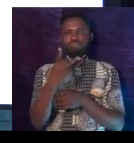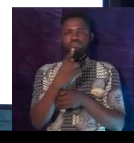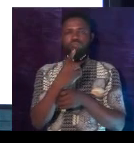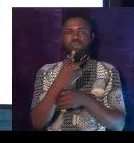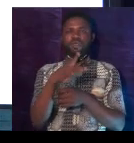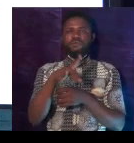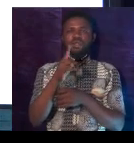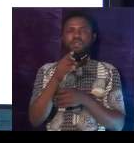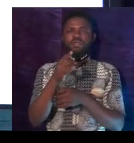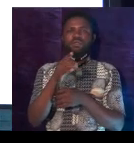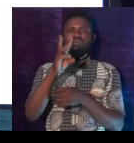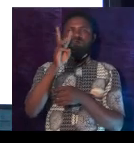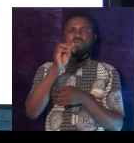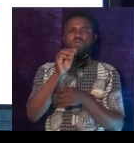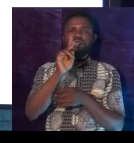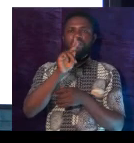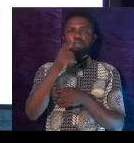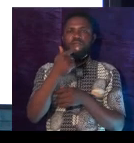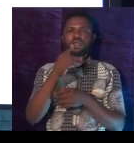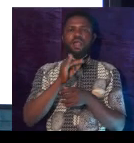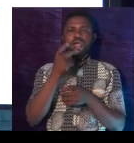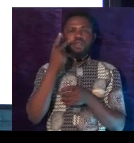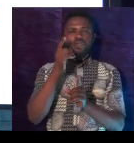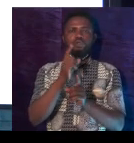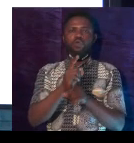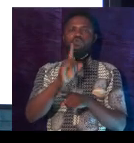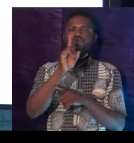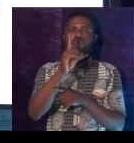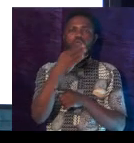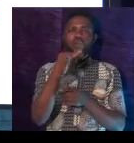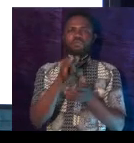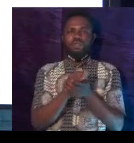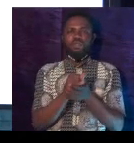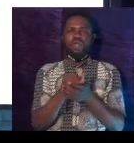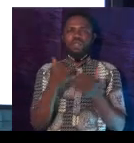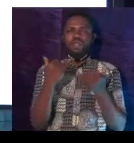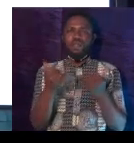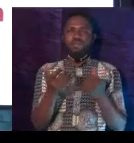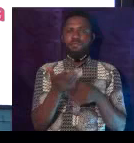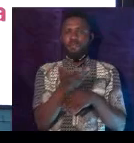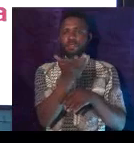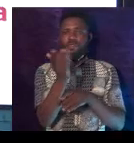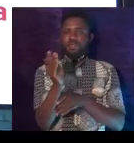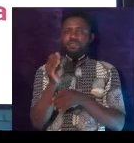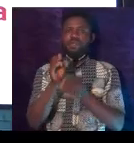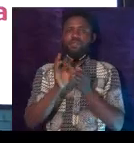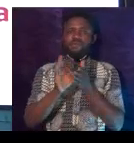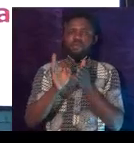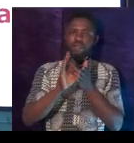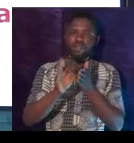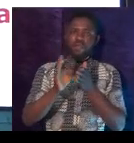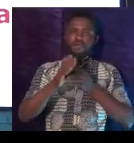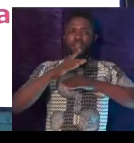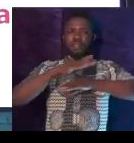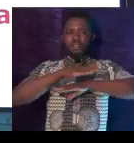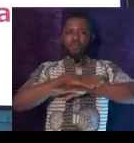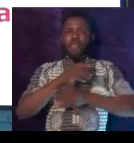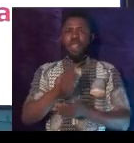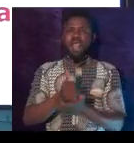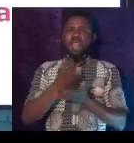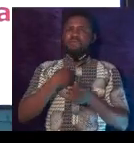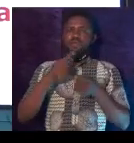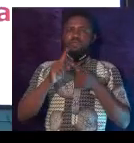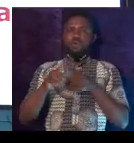right below here. And finally, 60 kilogram, I see just one of that. Now, this frequency or count